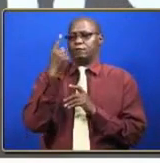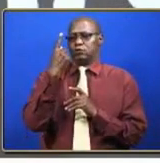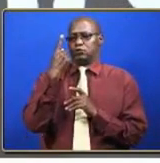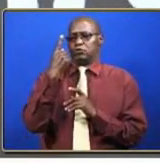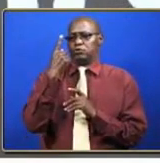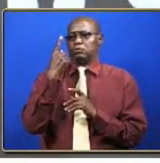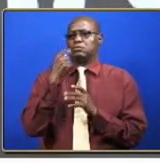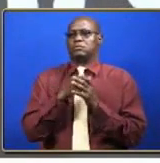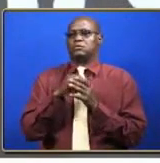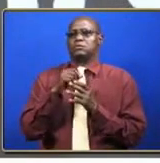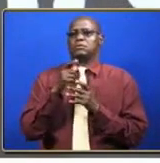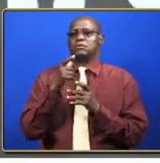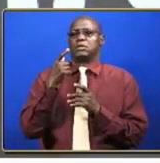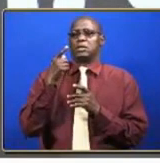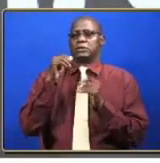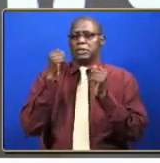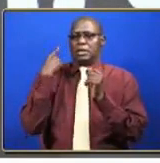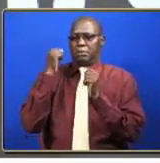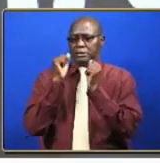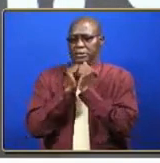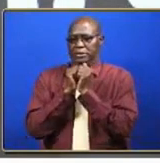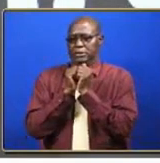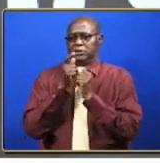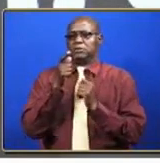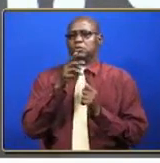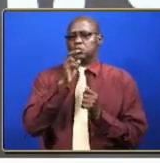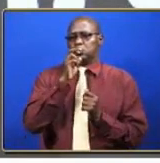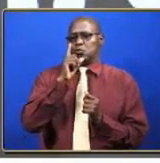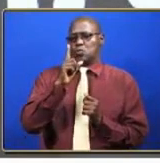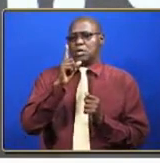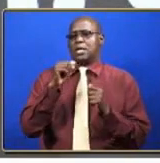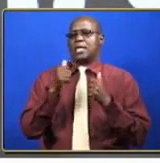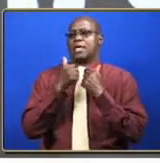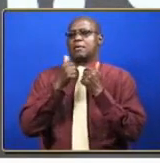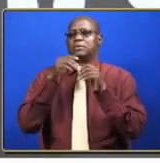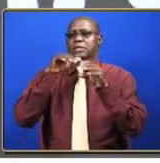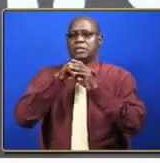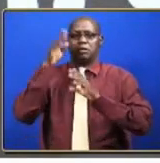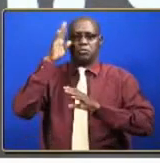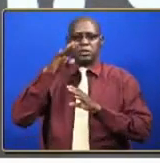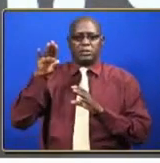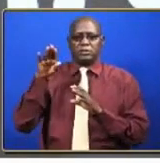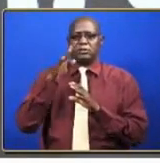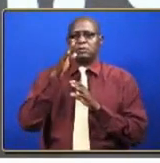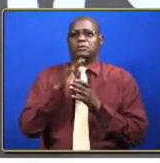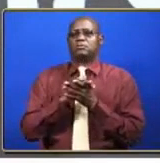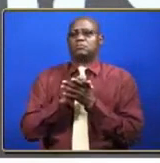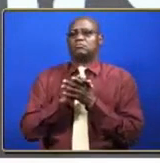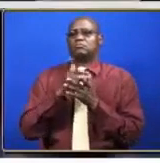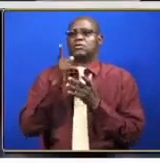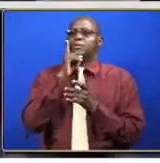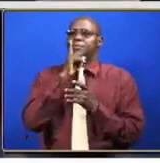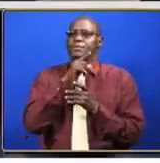10th overall in the 24th Summer Deaflympics 2021 Games held in Brazil, which began on the 1st of May and concluded on